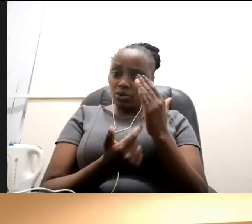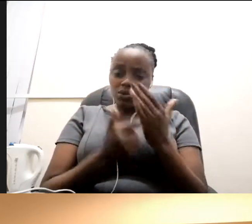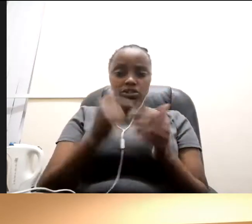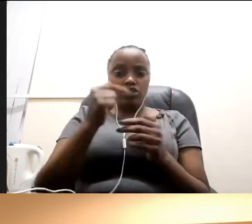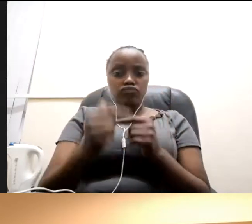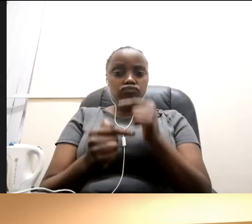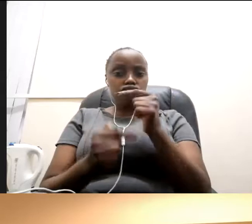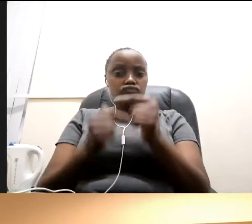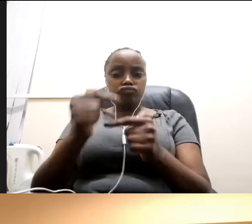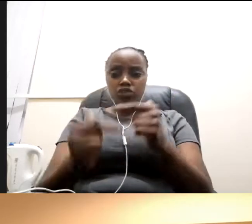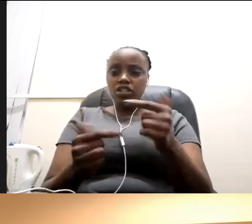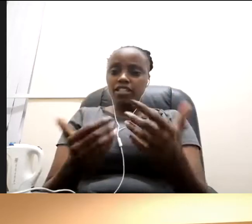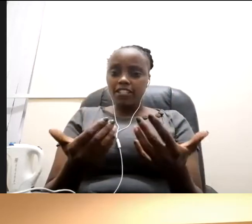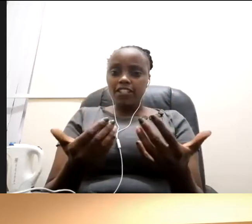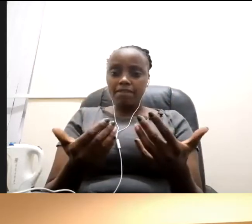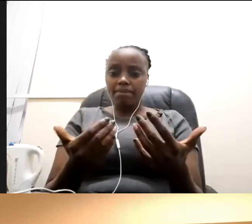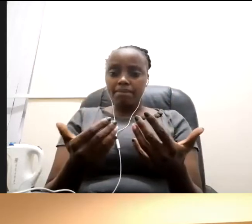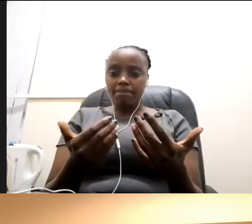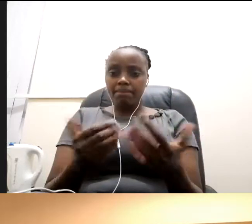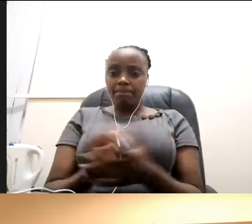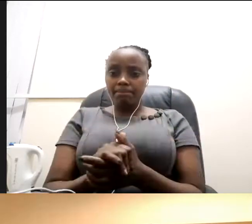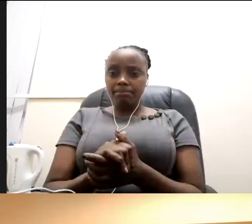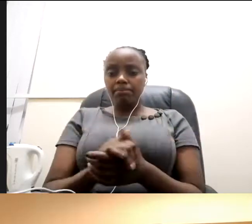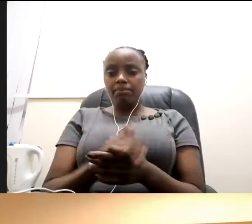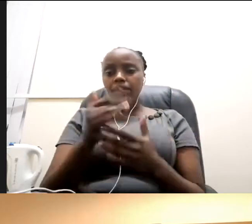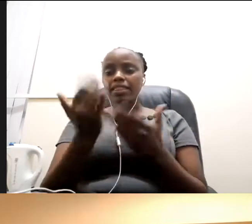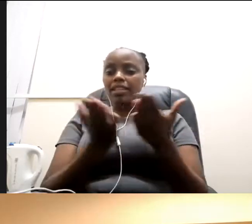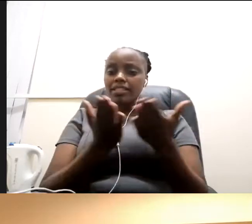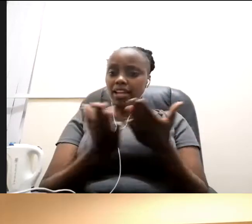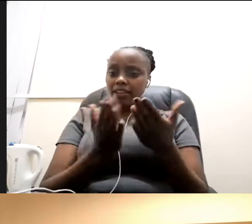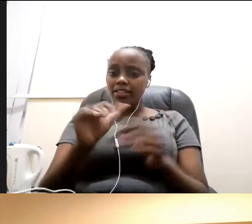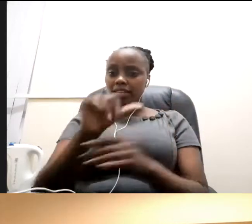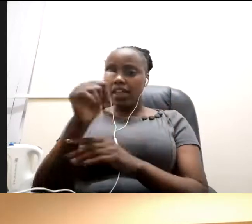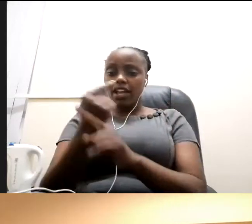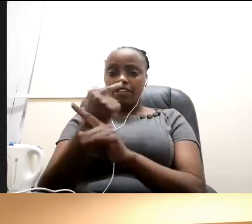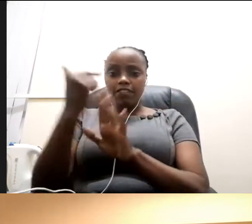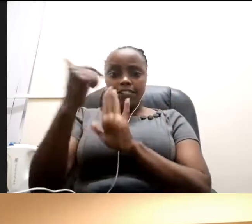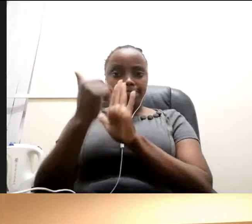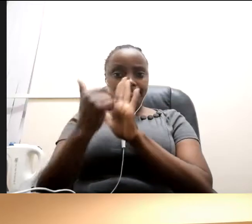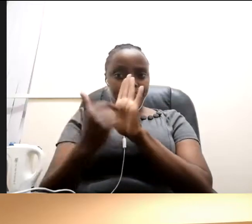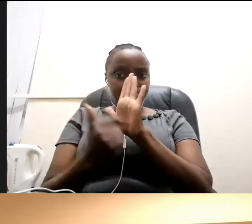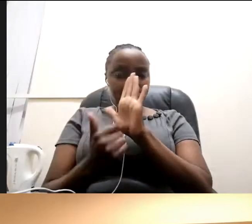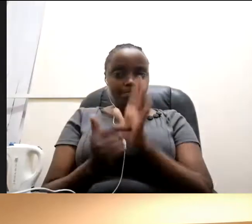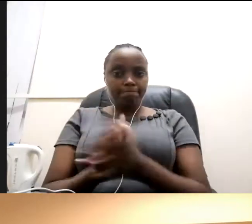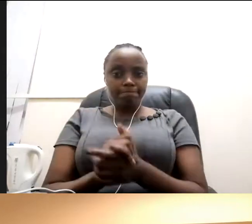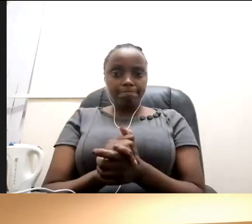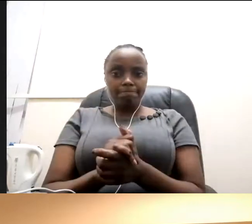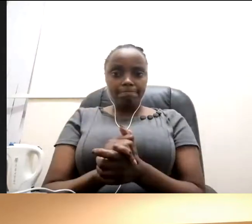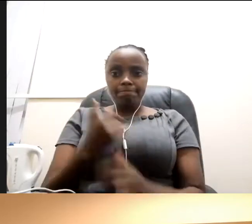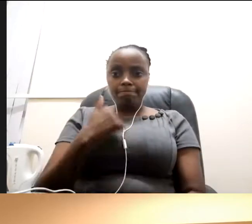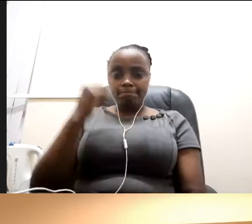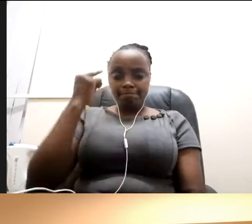process, product, services, etc. And I think that it